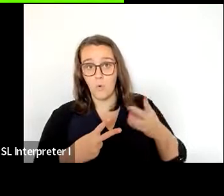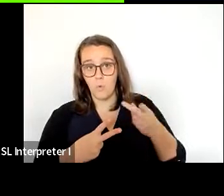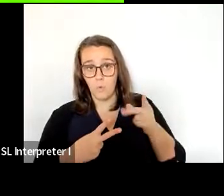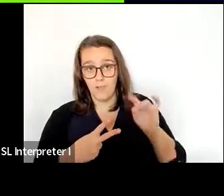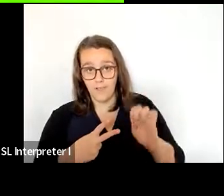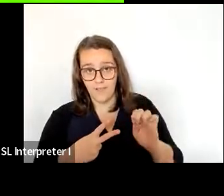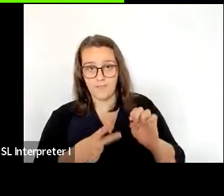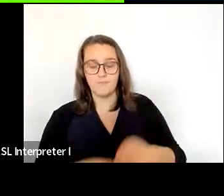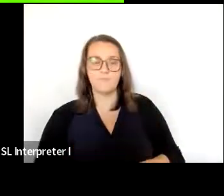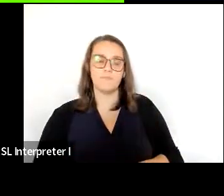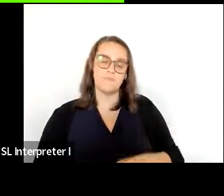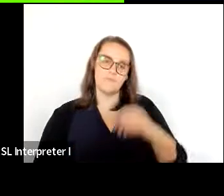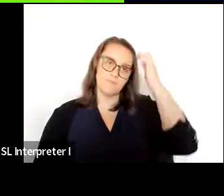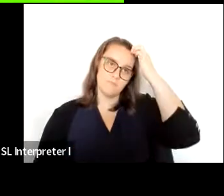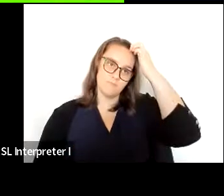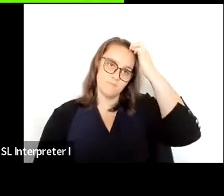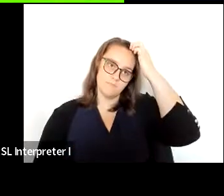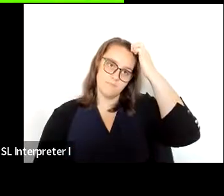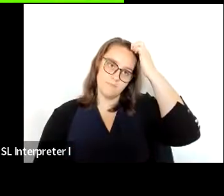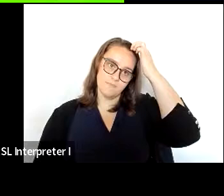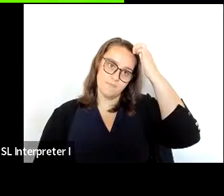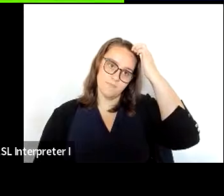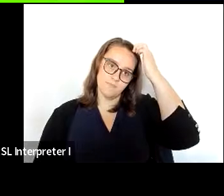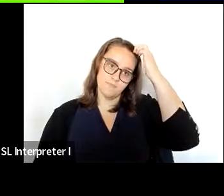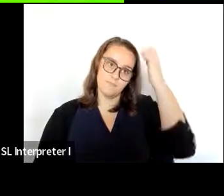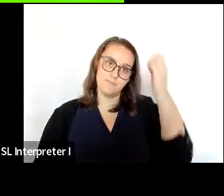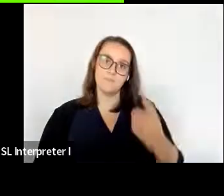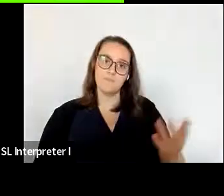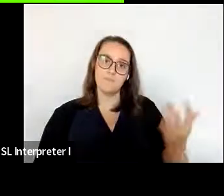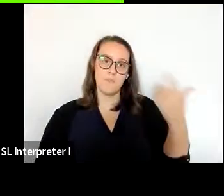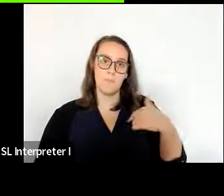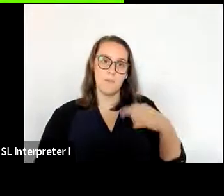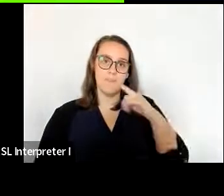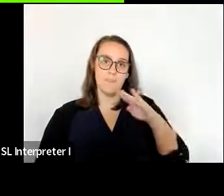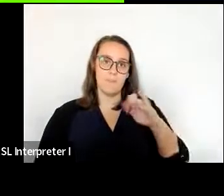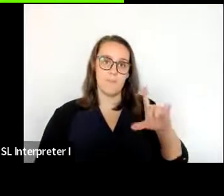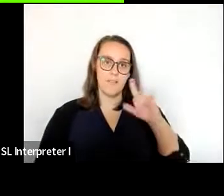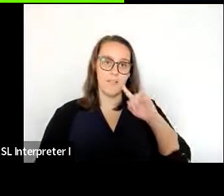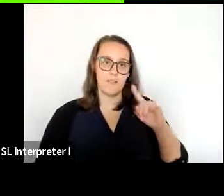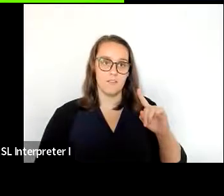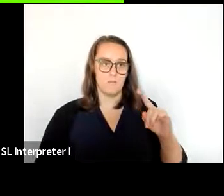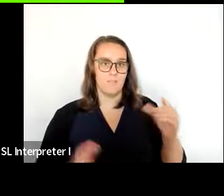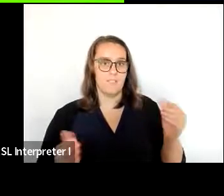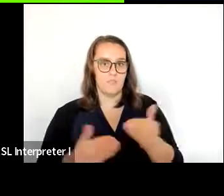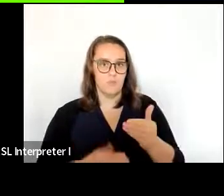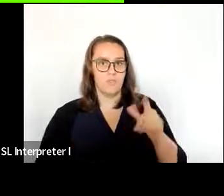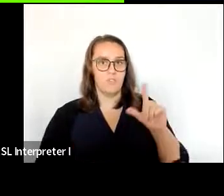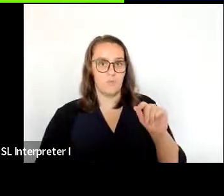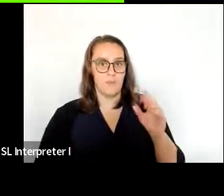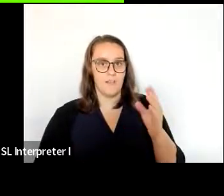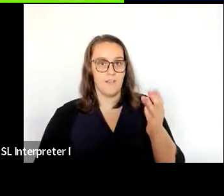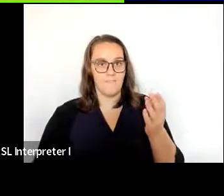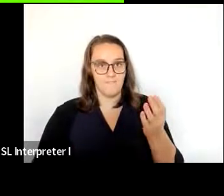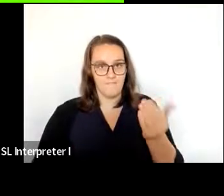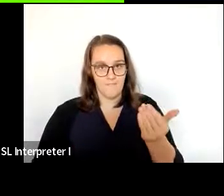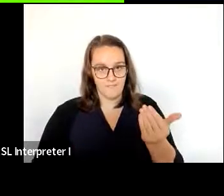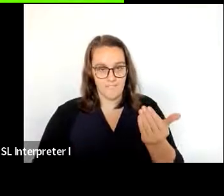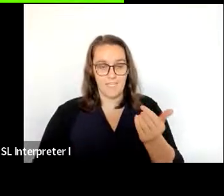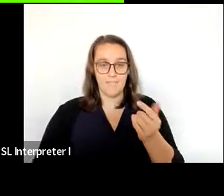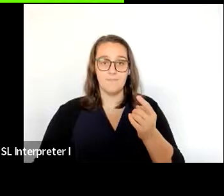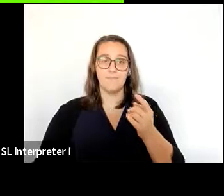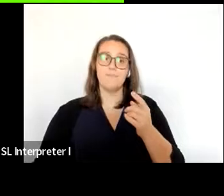2019. All right, that's an earlier bill, Bill 23-361. The Committee of the Whole held a hearing on that bill on January